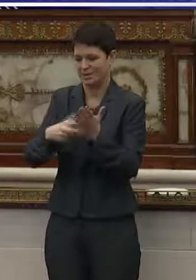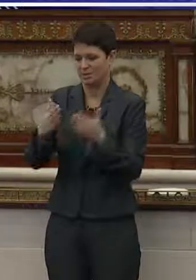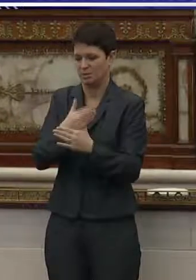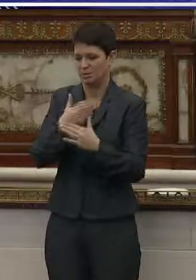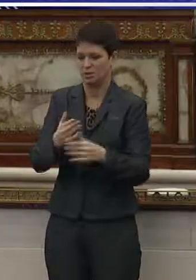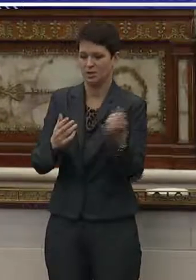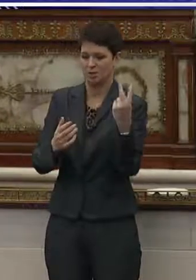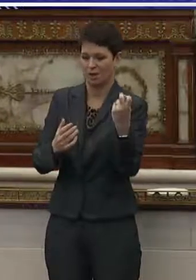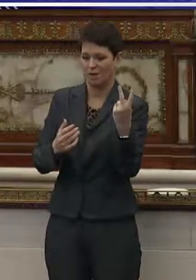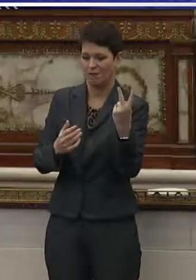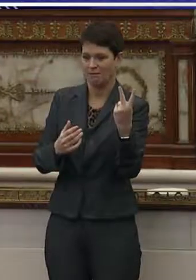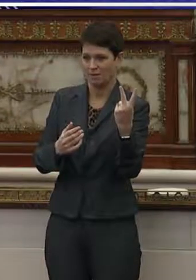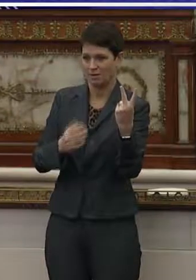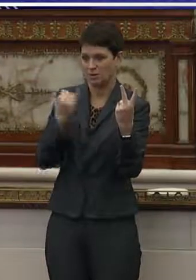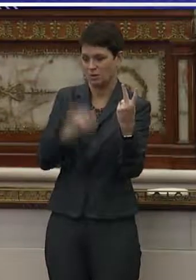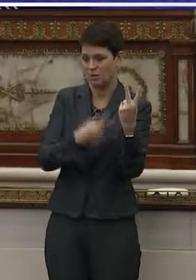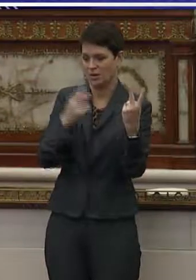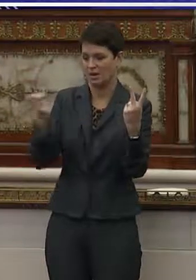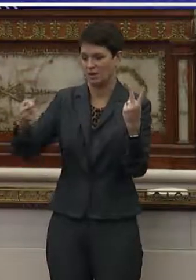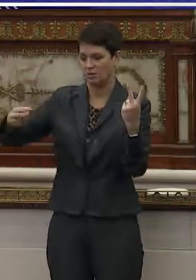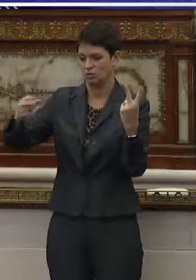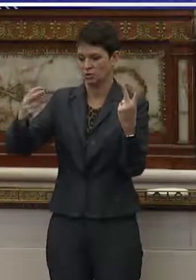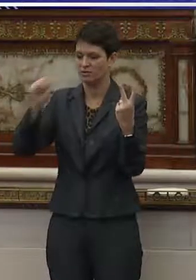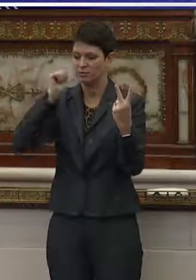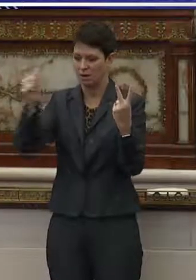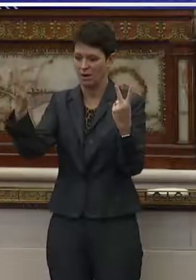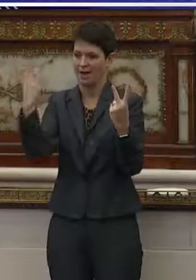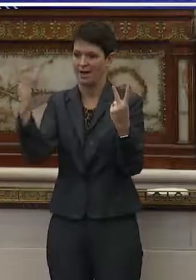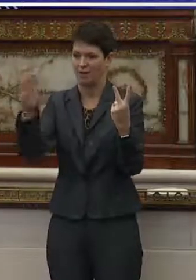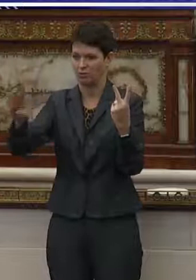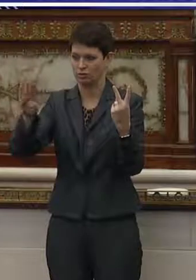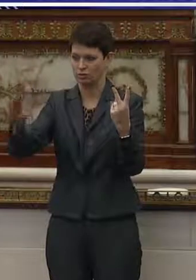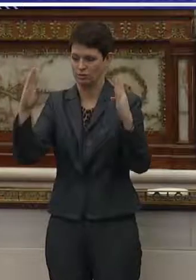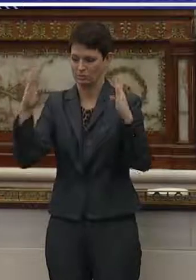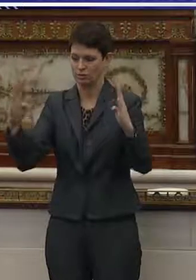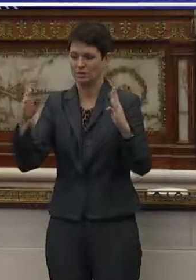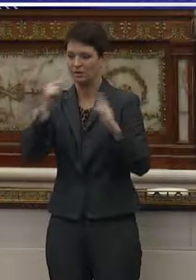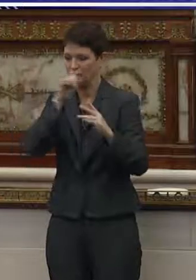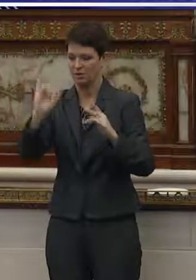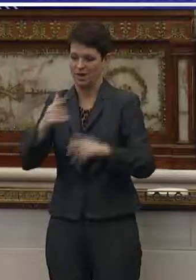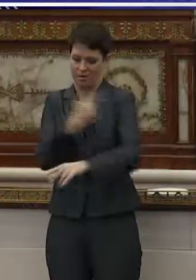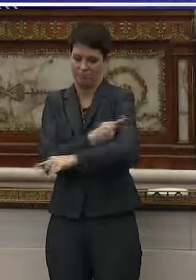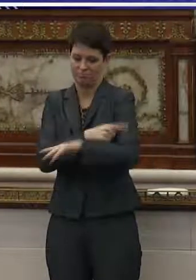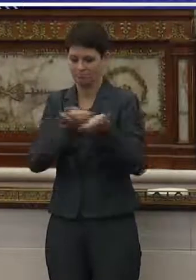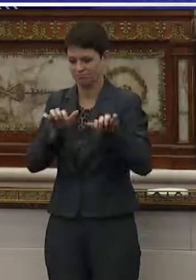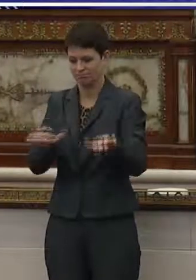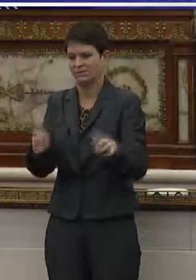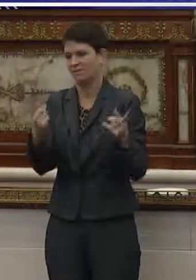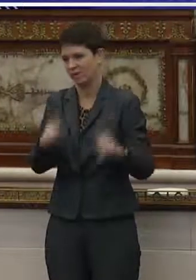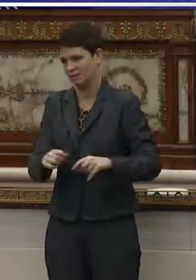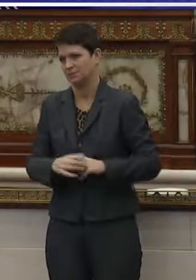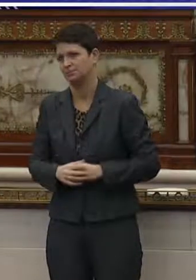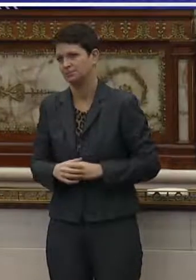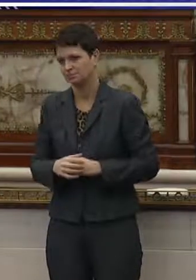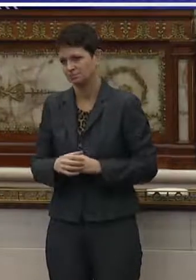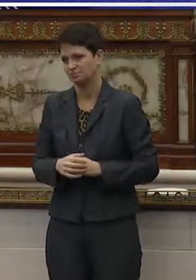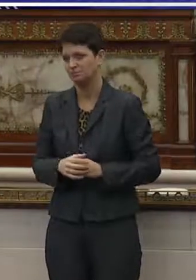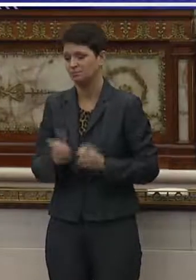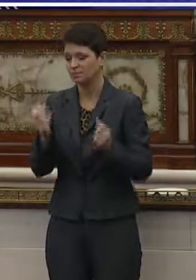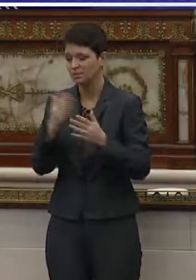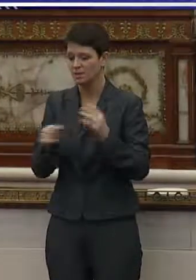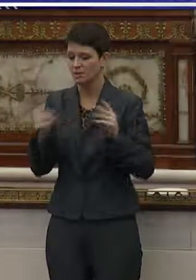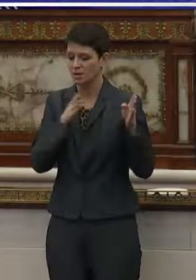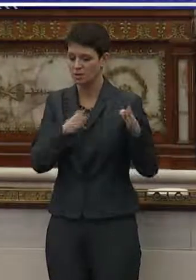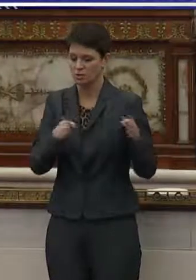12 o'clock this afternoon and 12 o'clock tomorrow afternoon throughout the duration of that event, of that vaccine event. Some of those streets